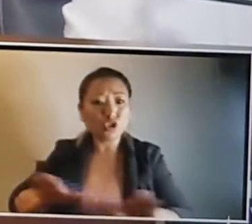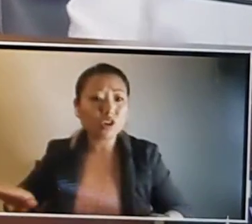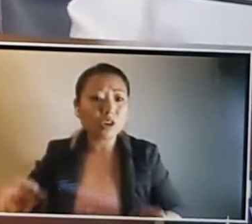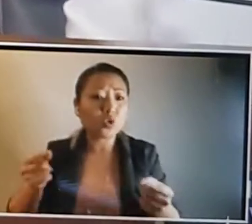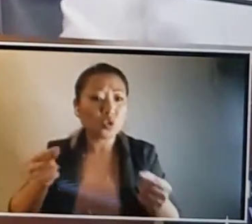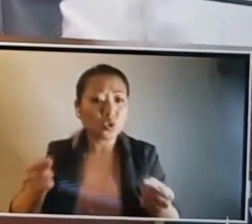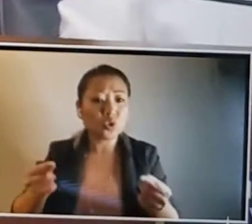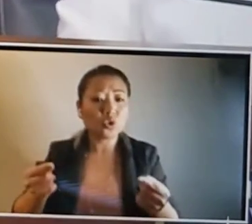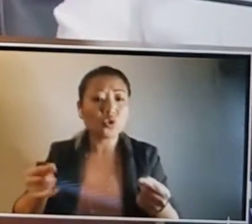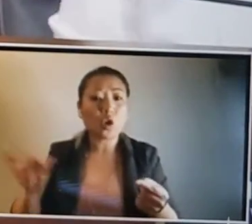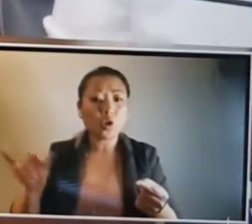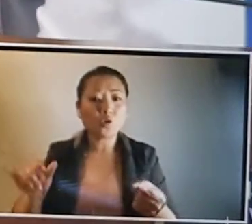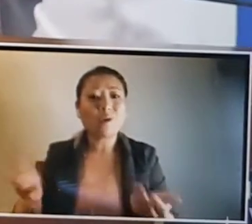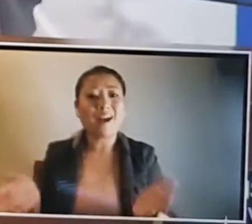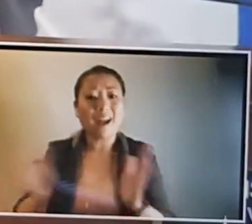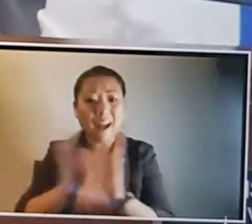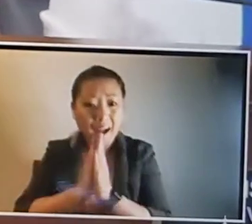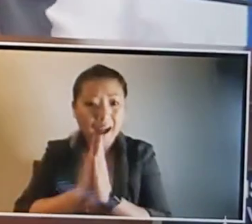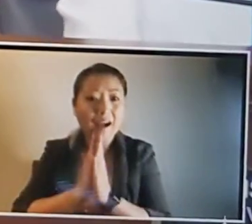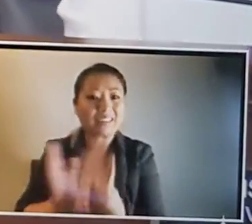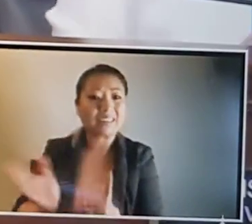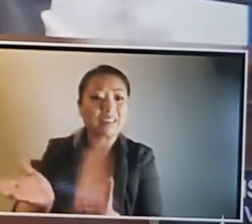attack.